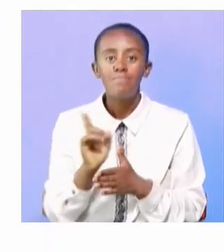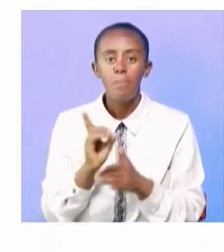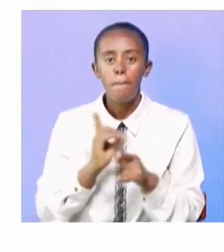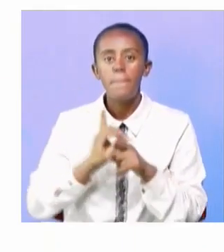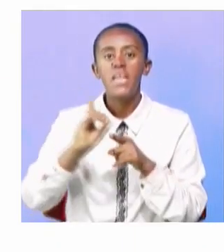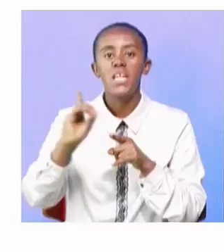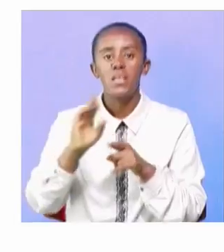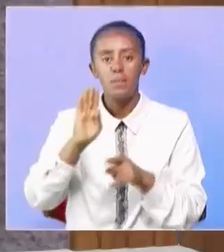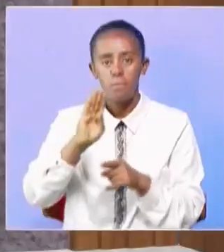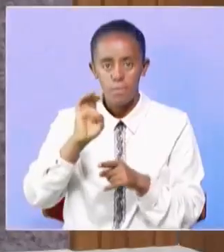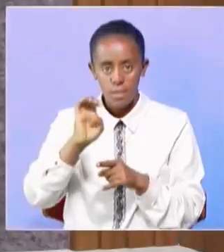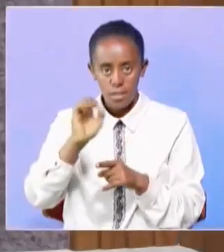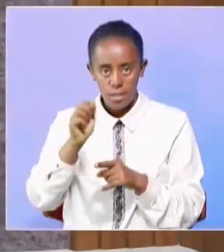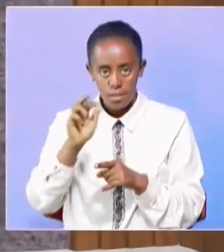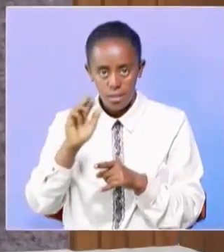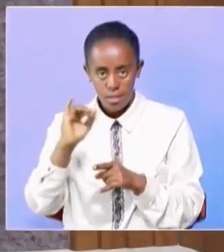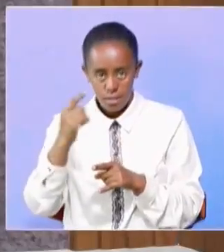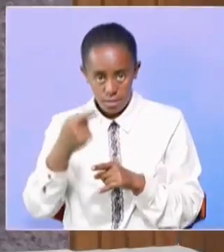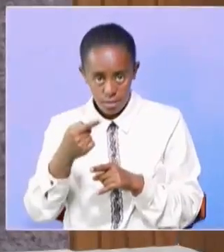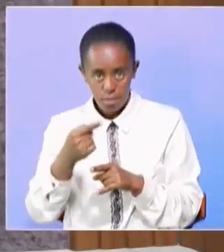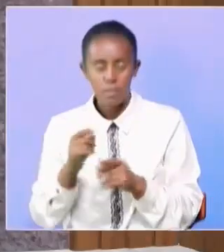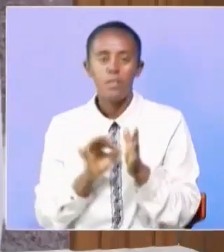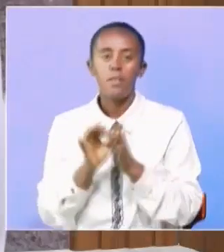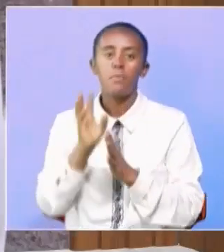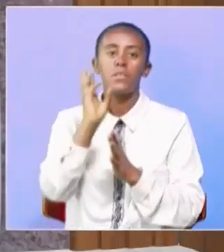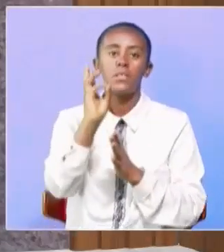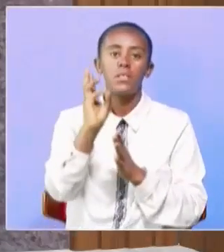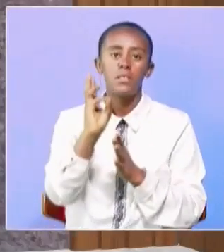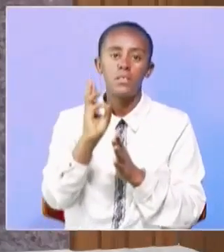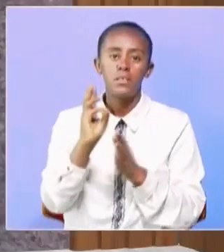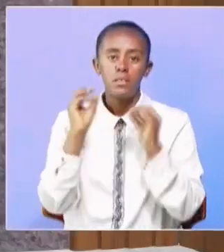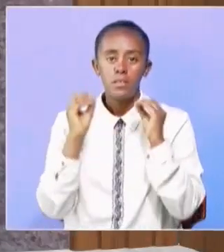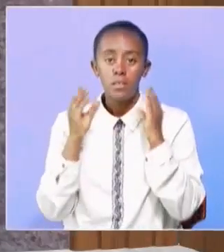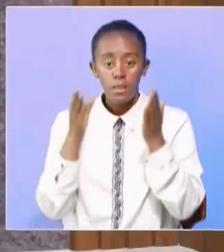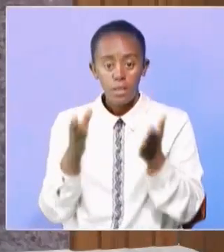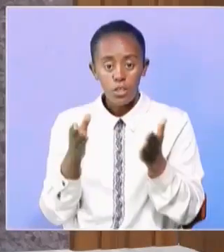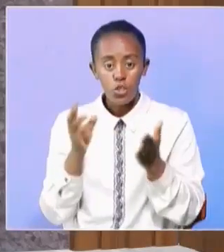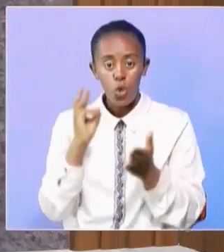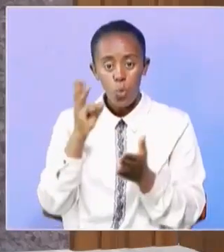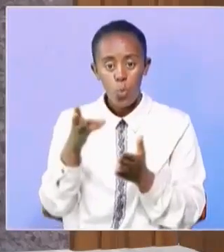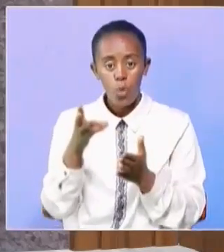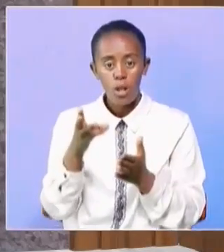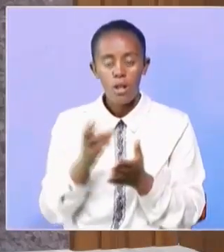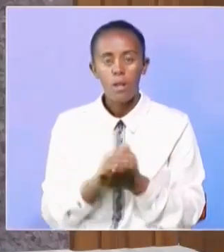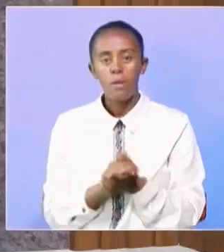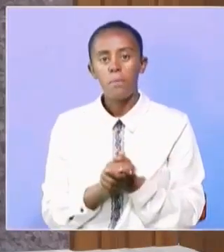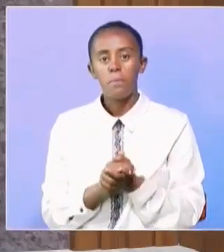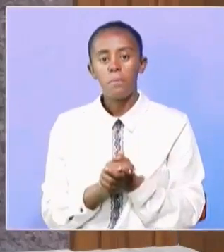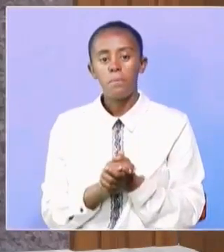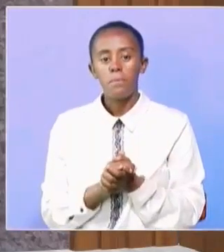bearing during the race. Number 6. The teacher will